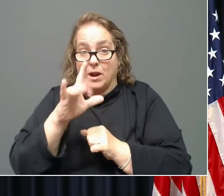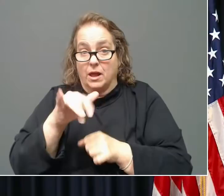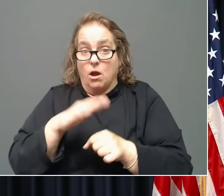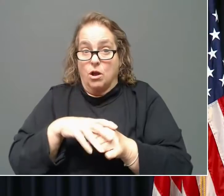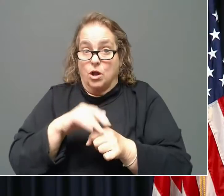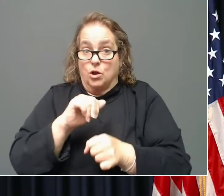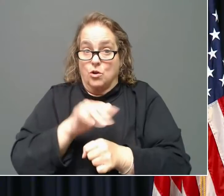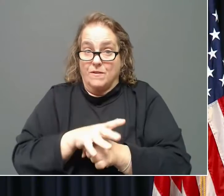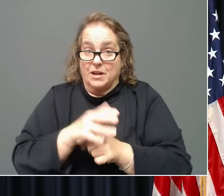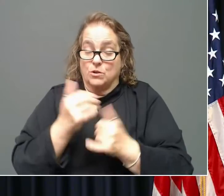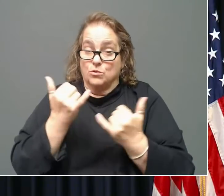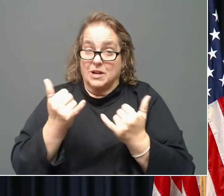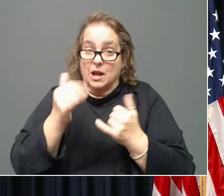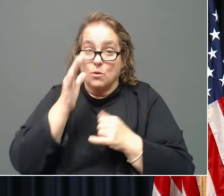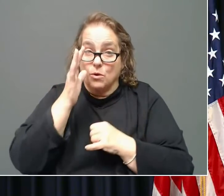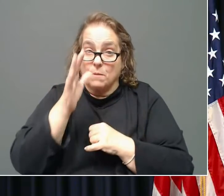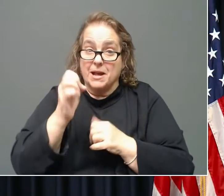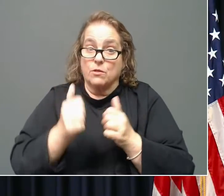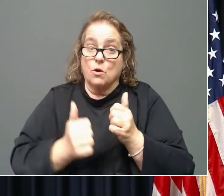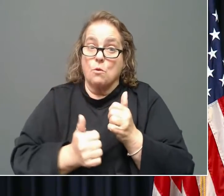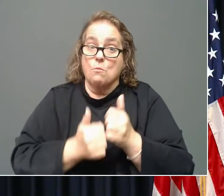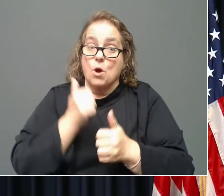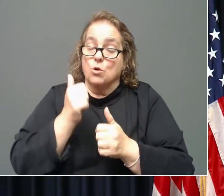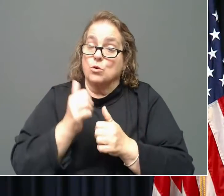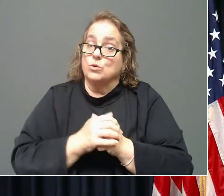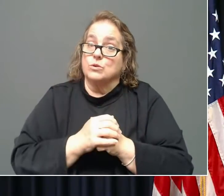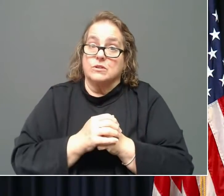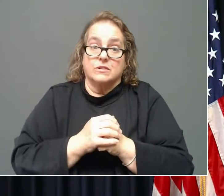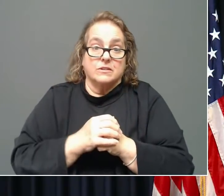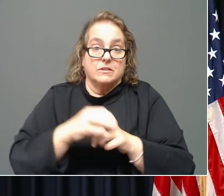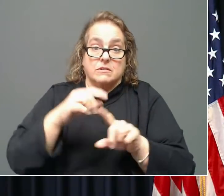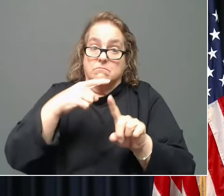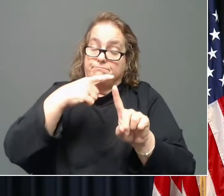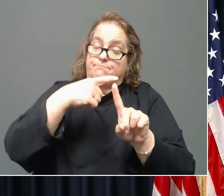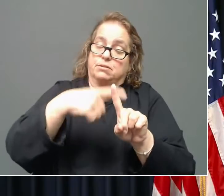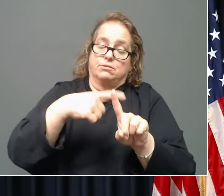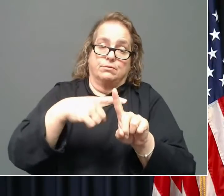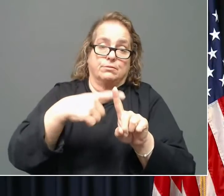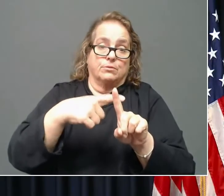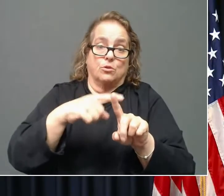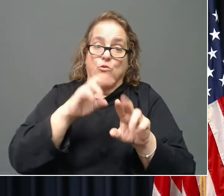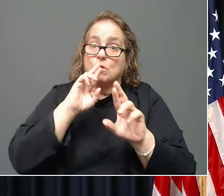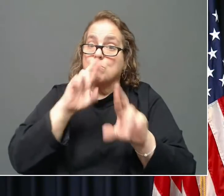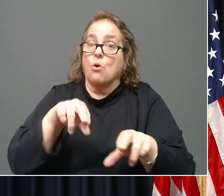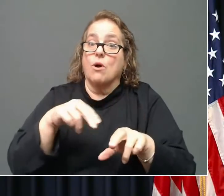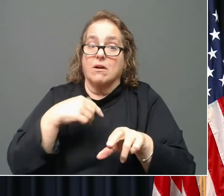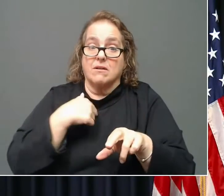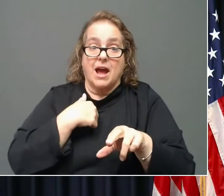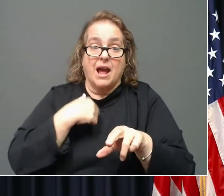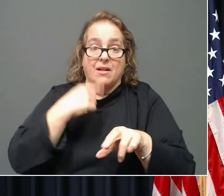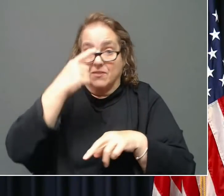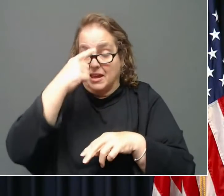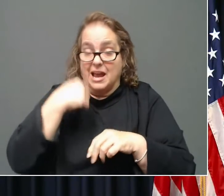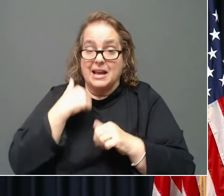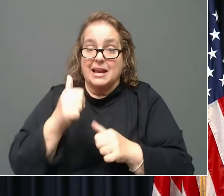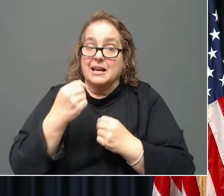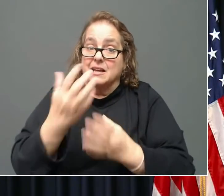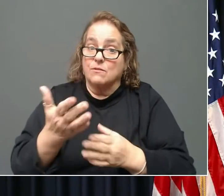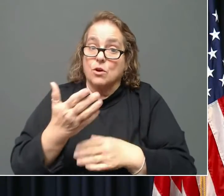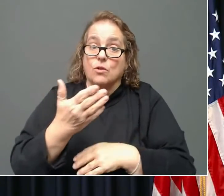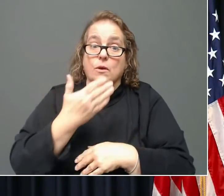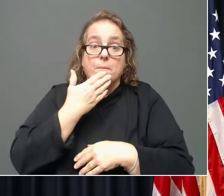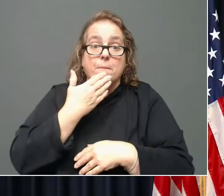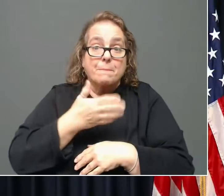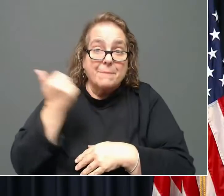is going to be the most optimistic report I've been able to give you. The most optimistic report I've been able to give